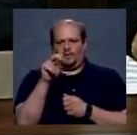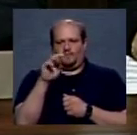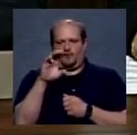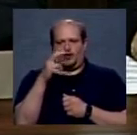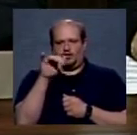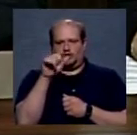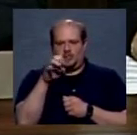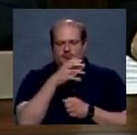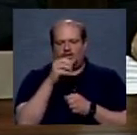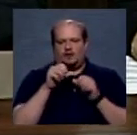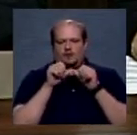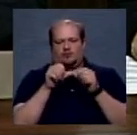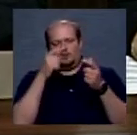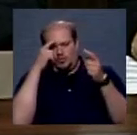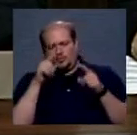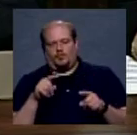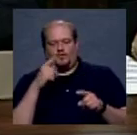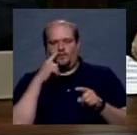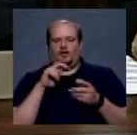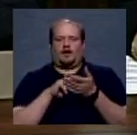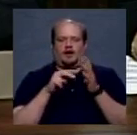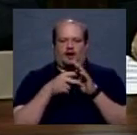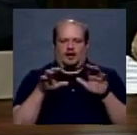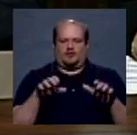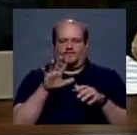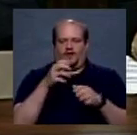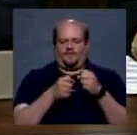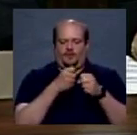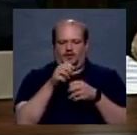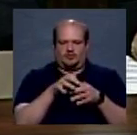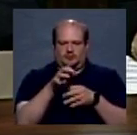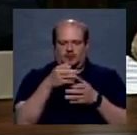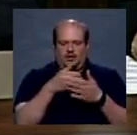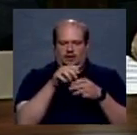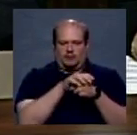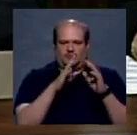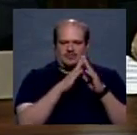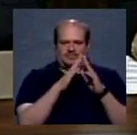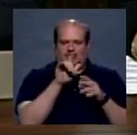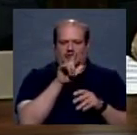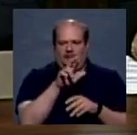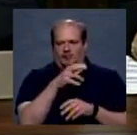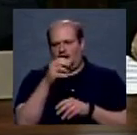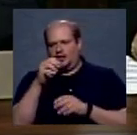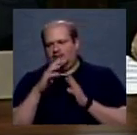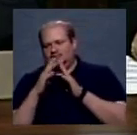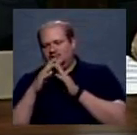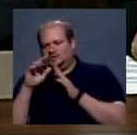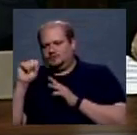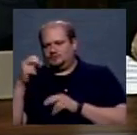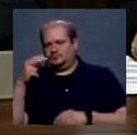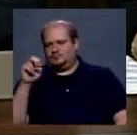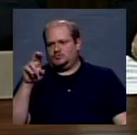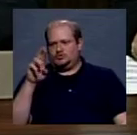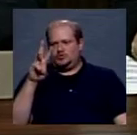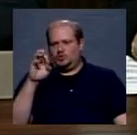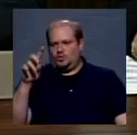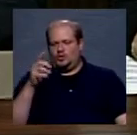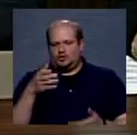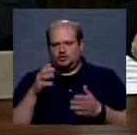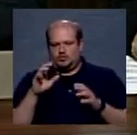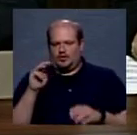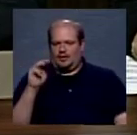purposes, a resolution authorized the execution of a 5-year extension of the interlocal agreement between the City of Little Rock, Arkansas and the City of Sherwood, Arkansas to